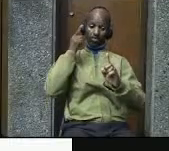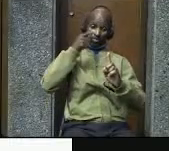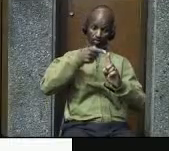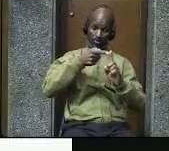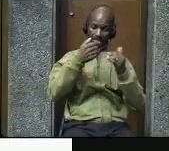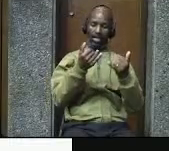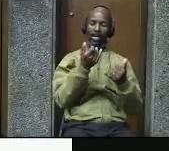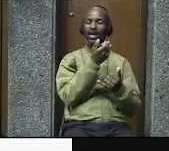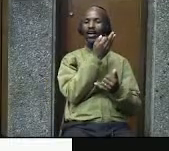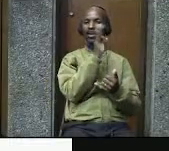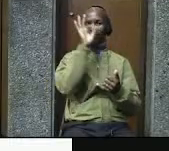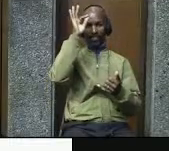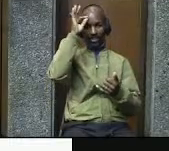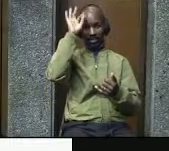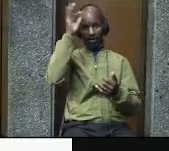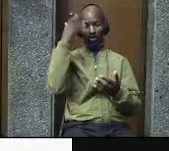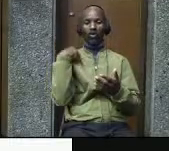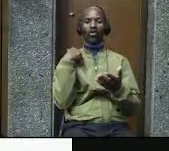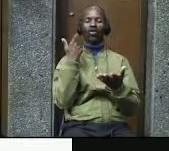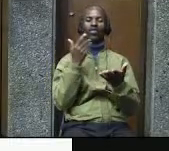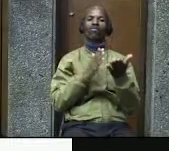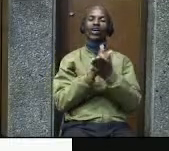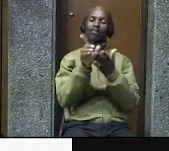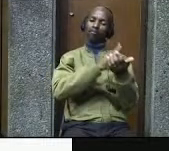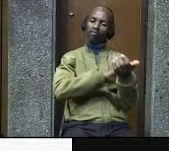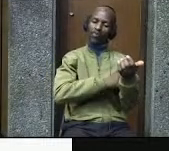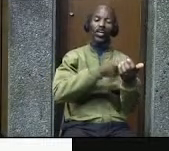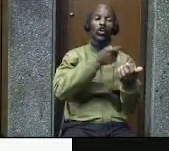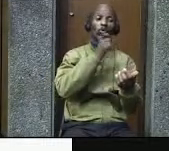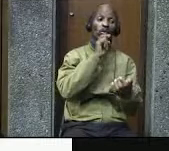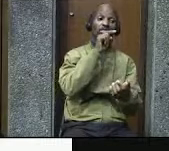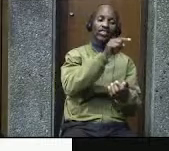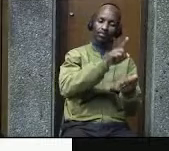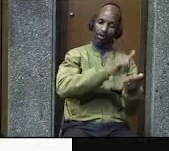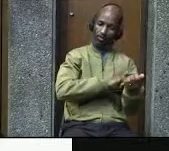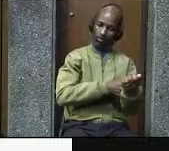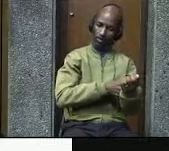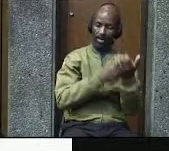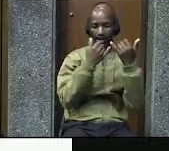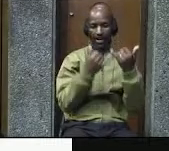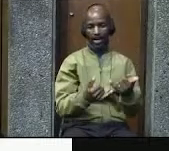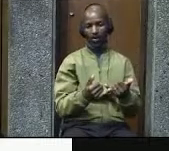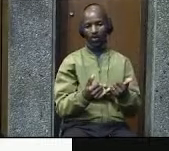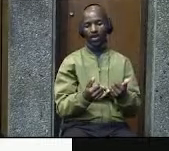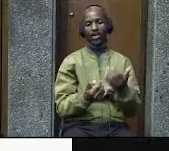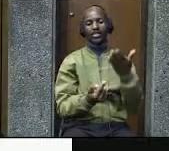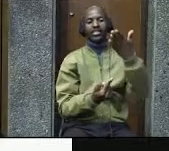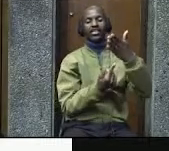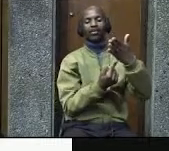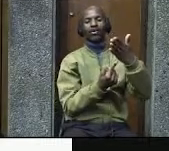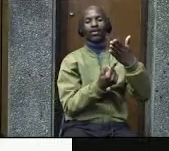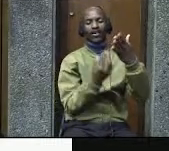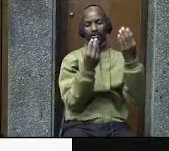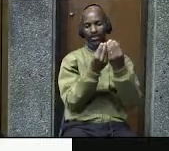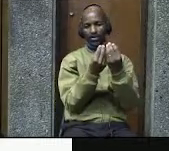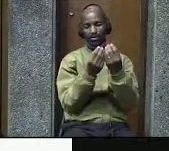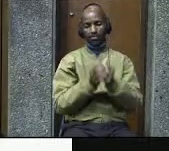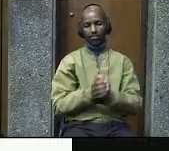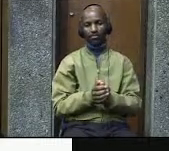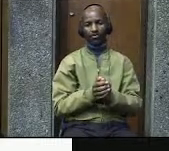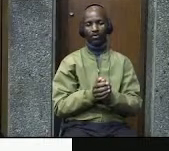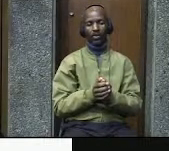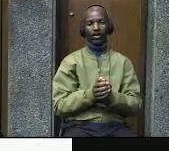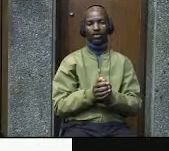when government or the expropriating authority uses this authority, it is a temporary measure.